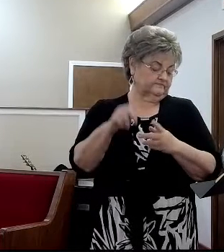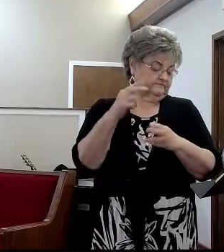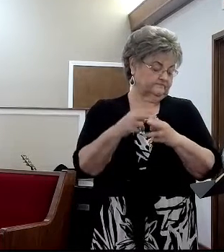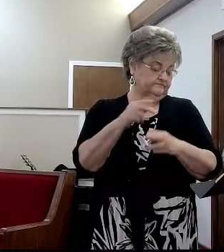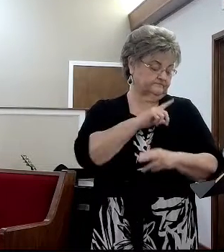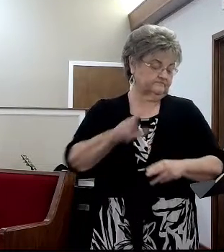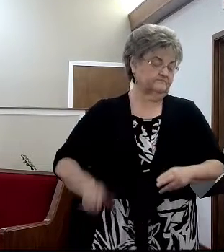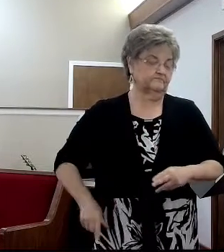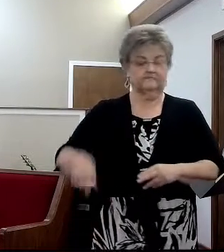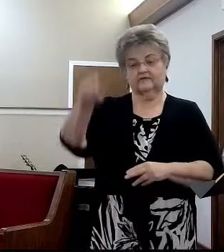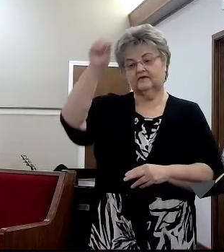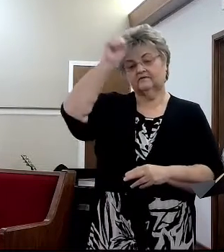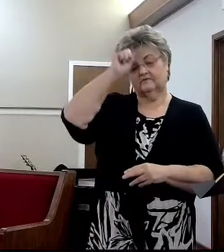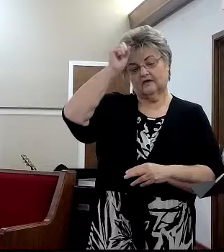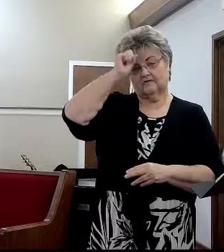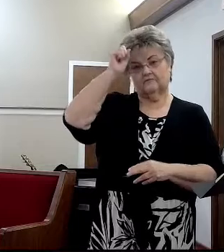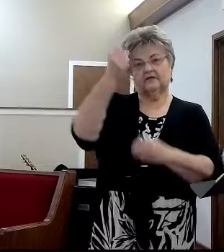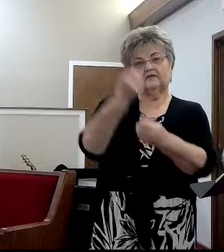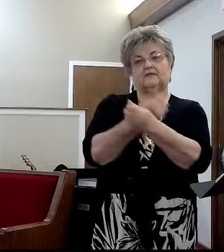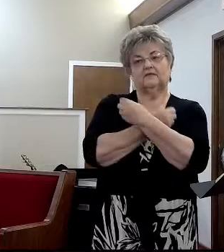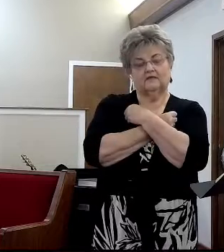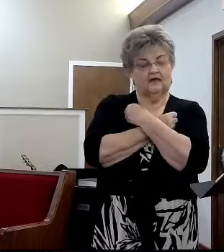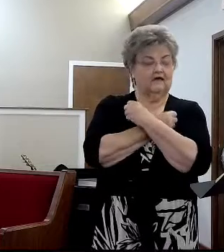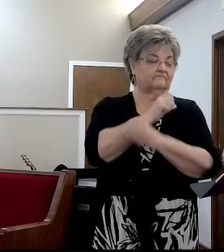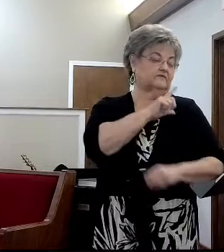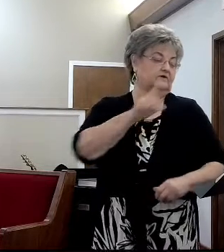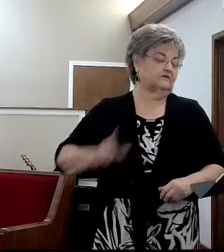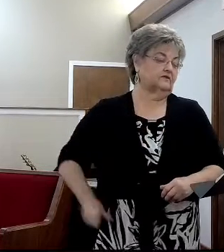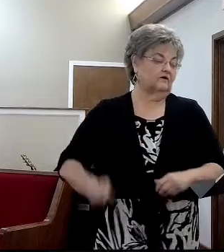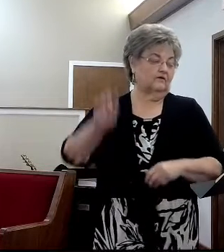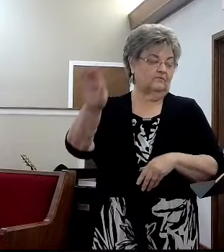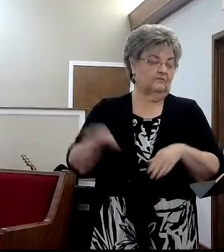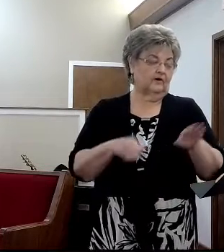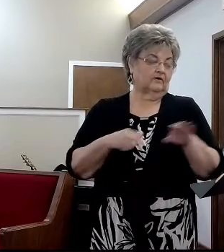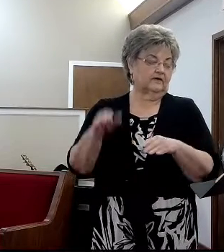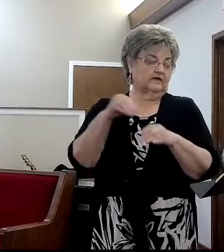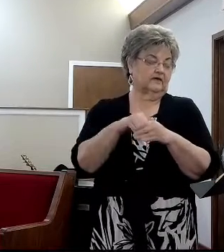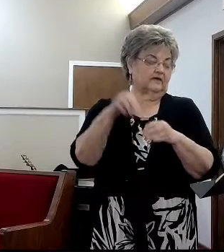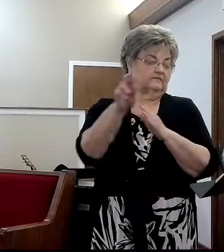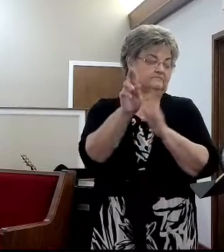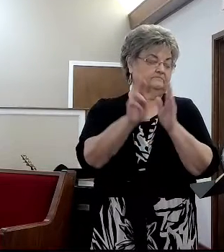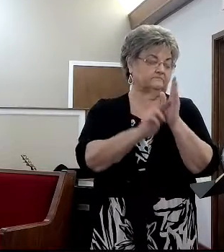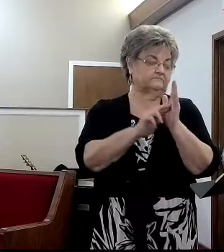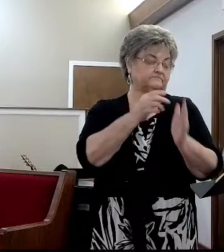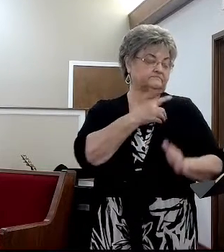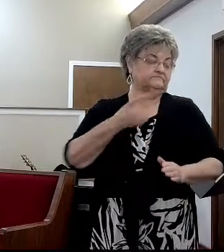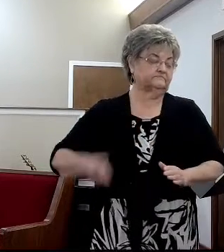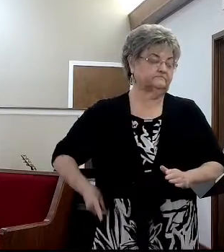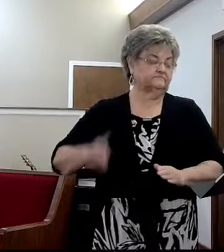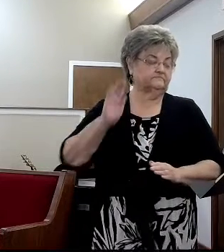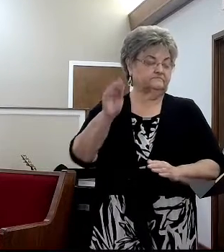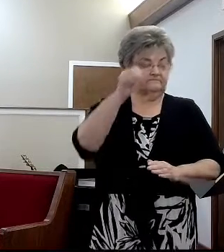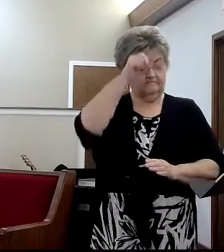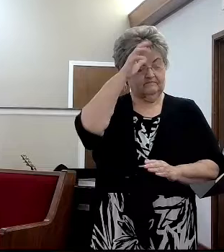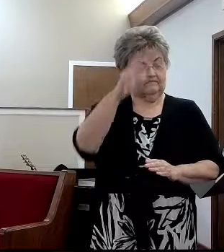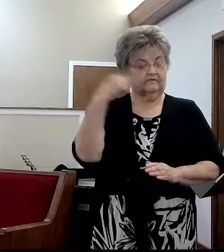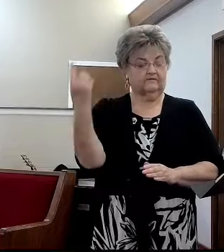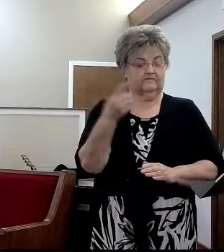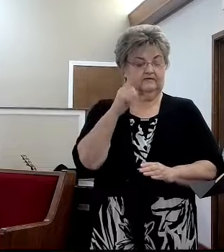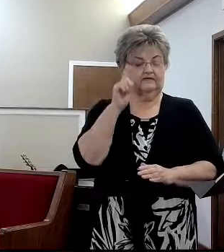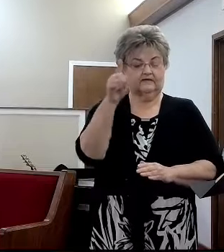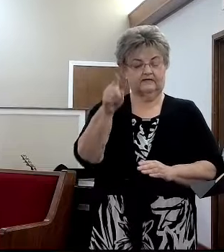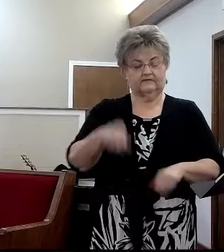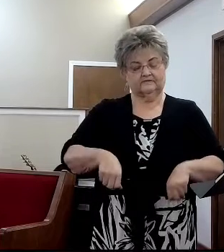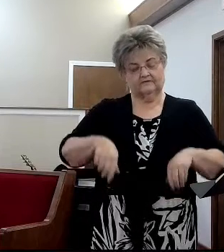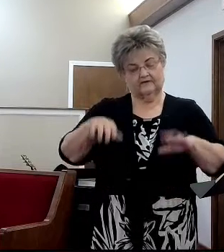loved the Lord, walking in the statutes of David his father. Only he sacrificed and burnt incense in high